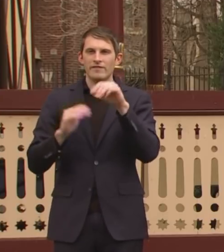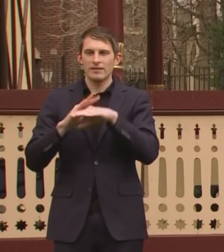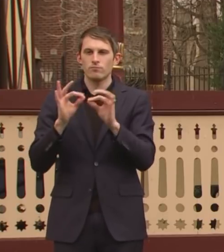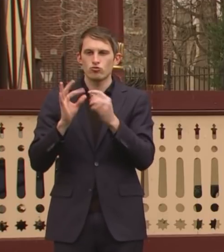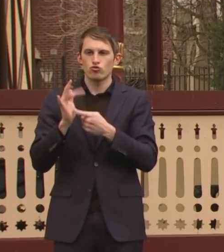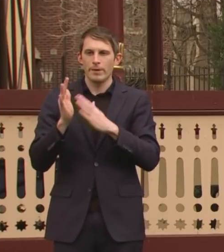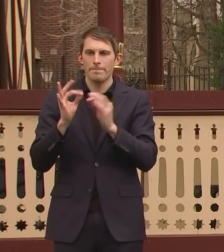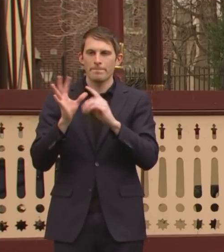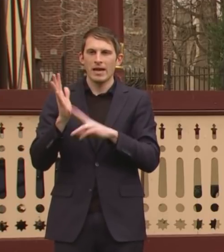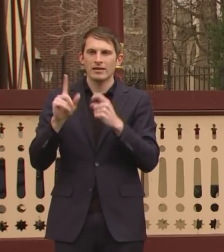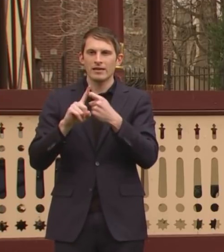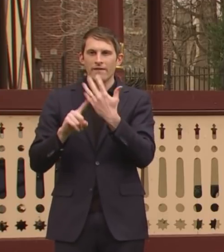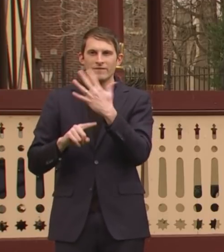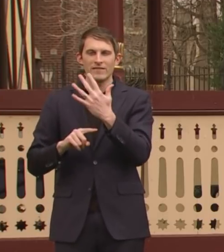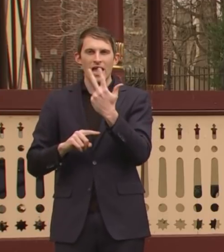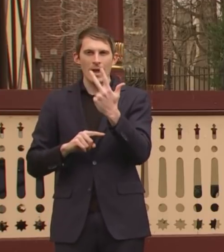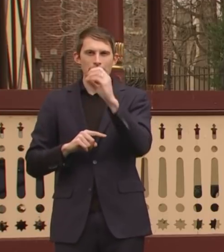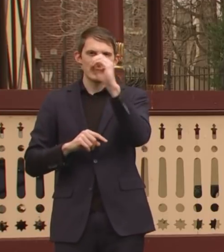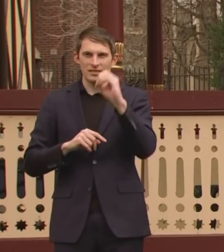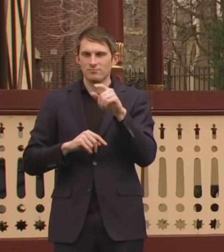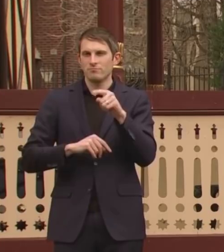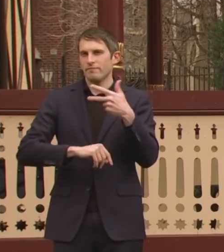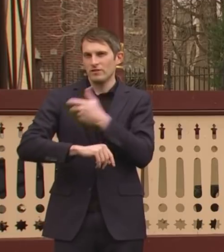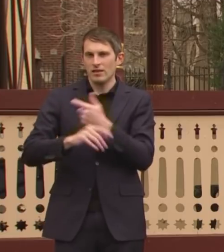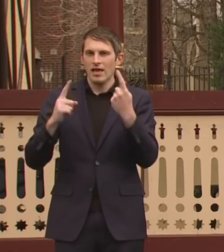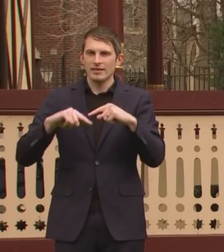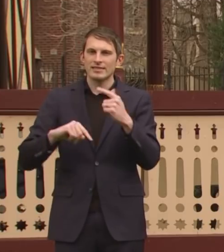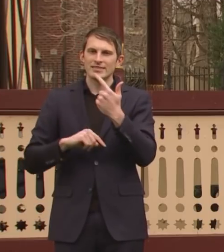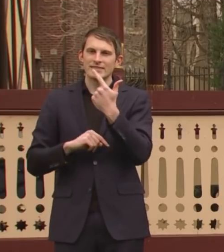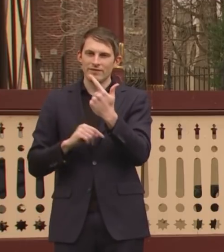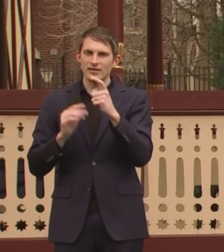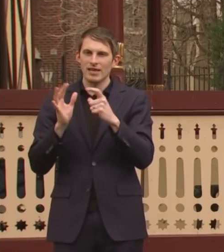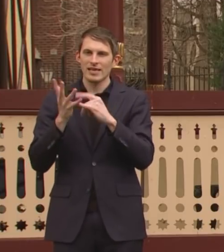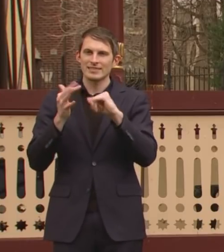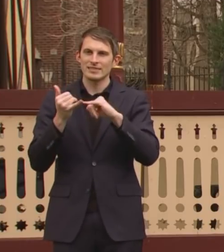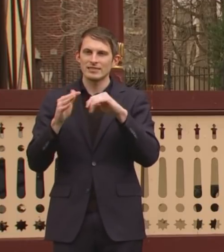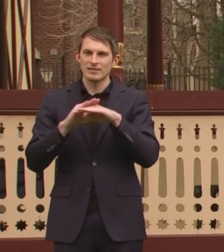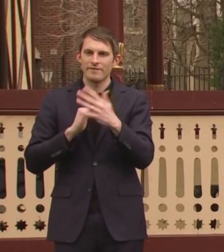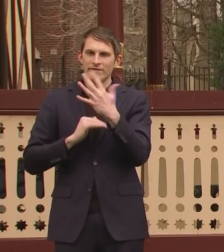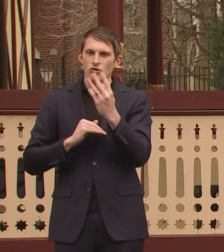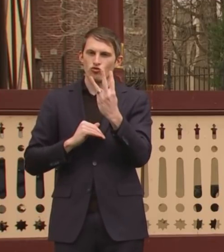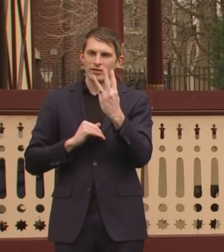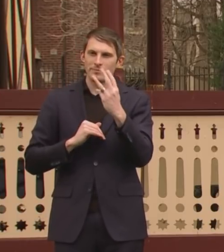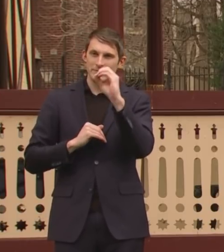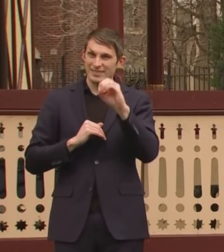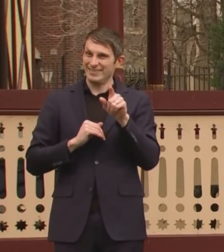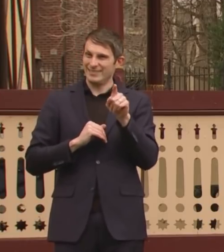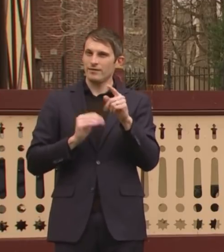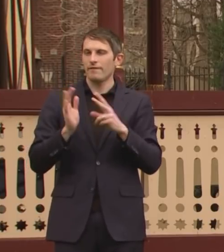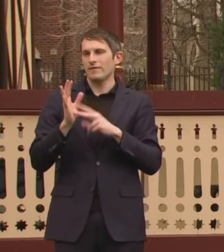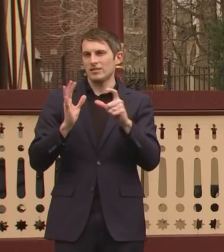at 51.5%. And 7 cases in Melton at 53.7% first